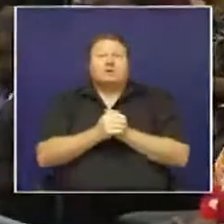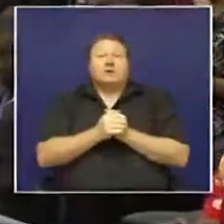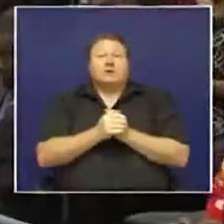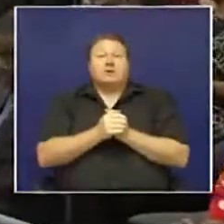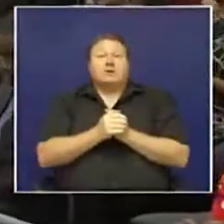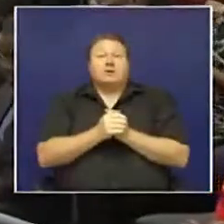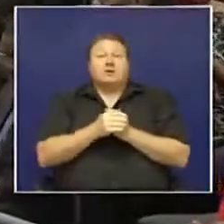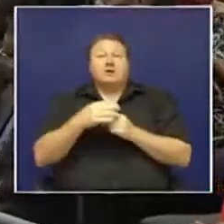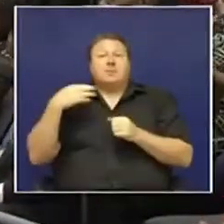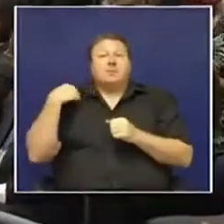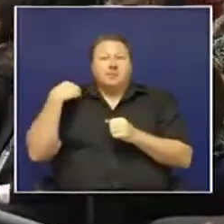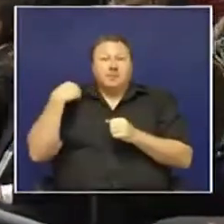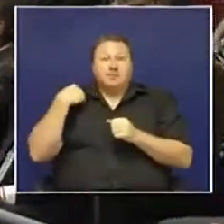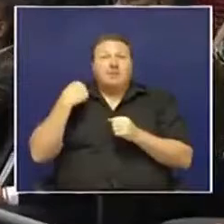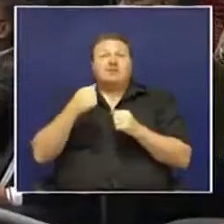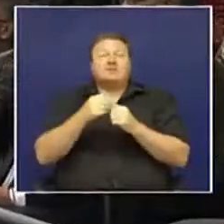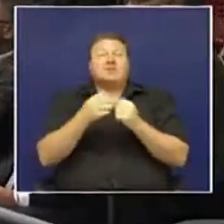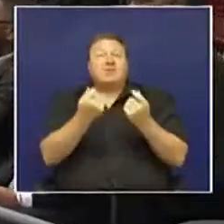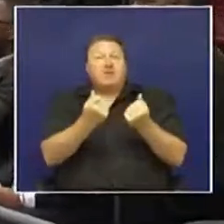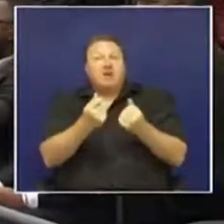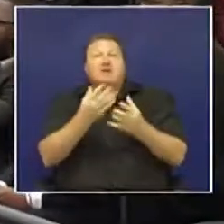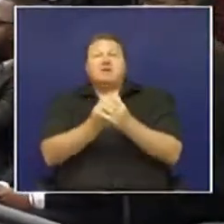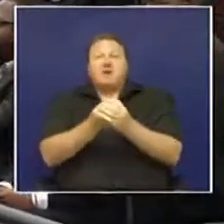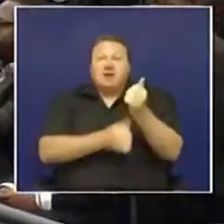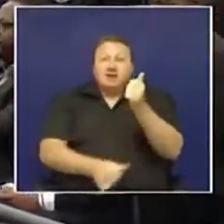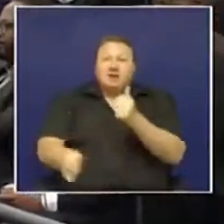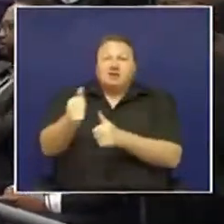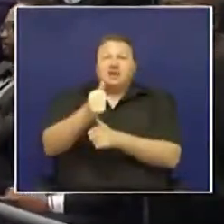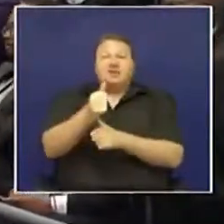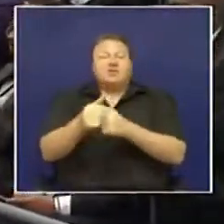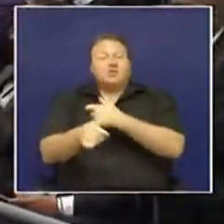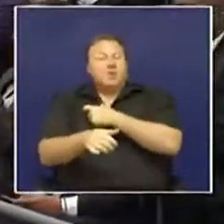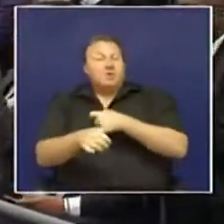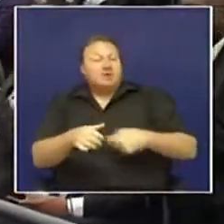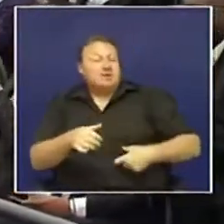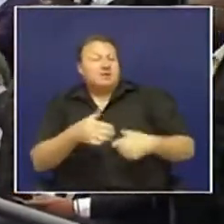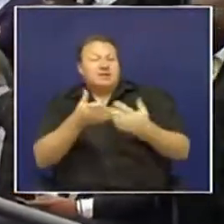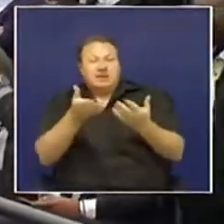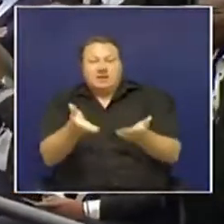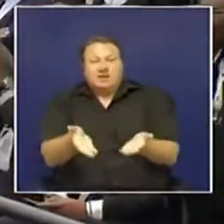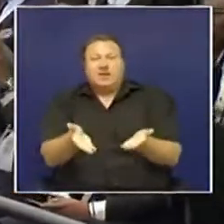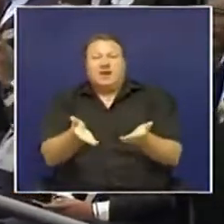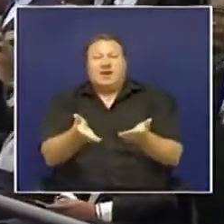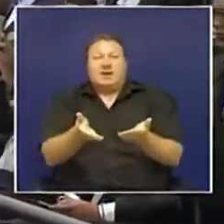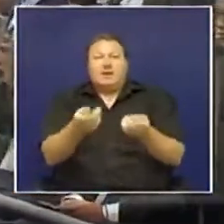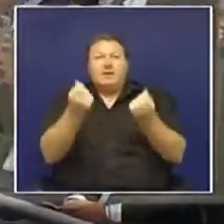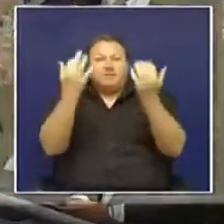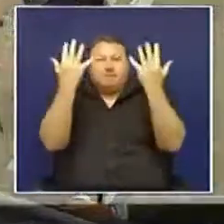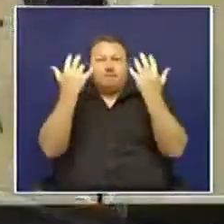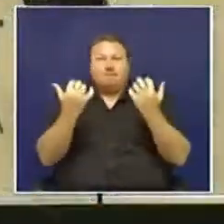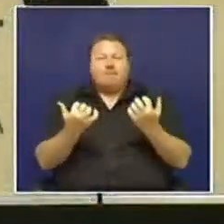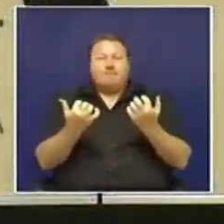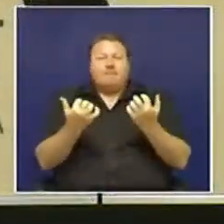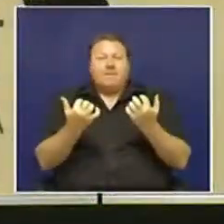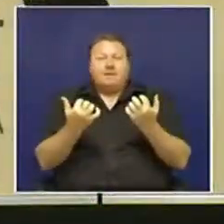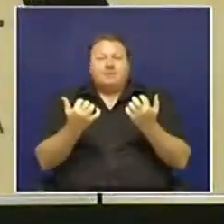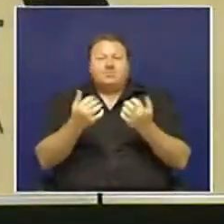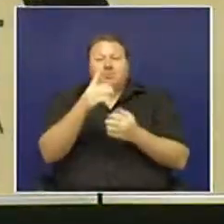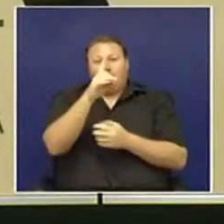Executive Mr. President who are here for Budget